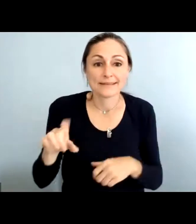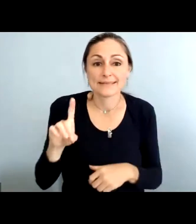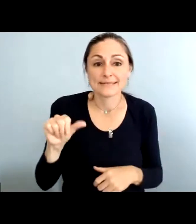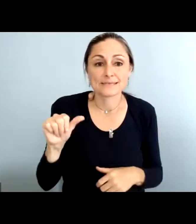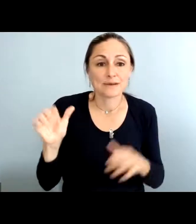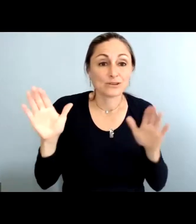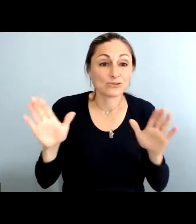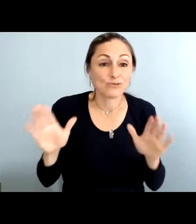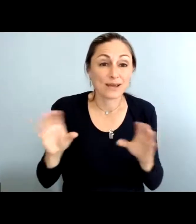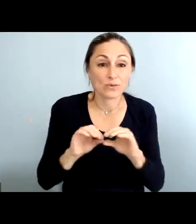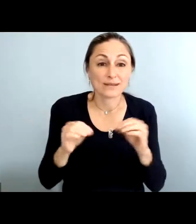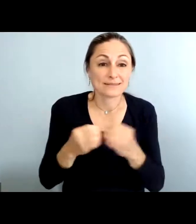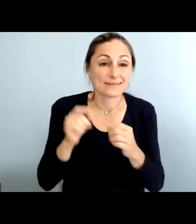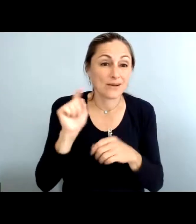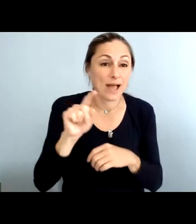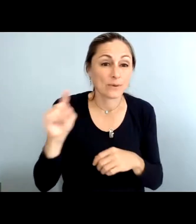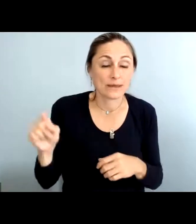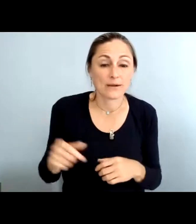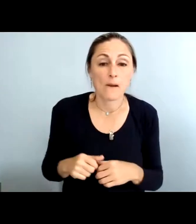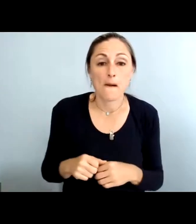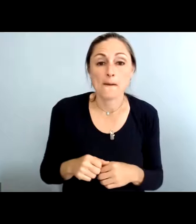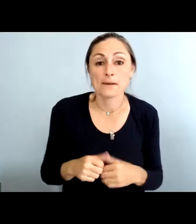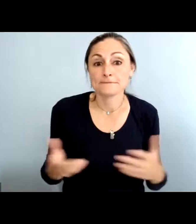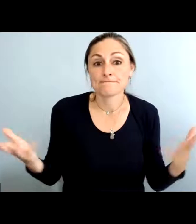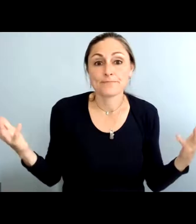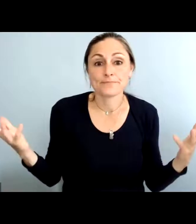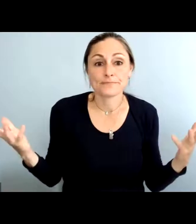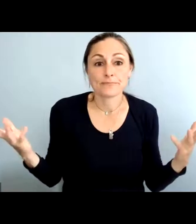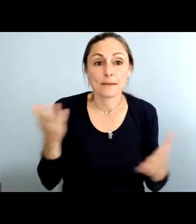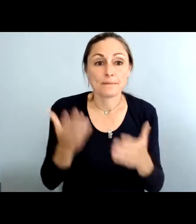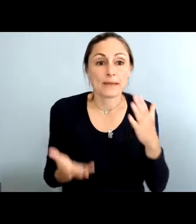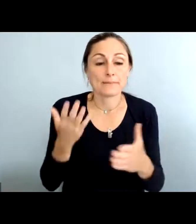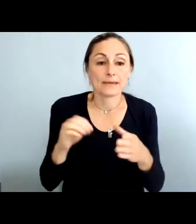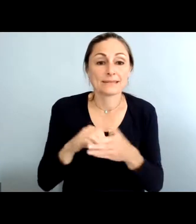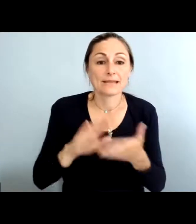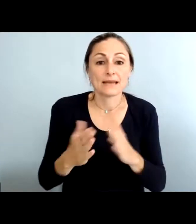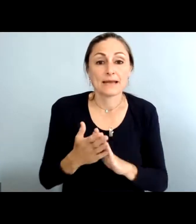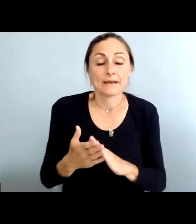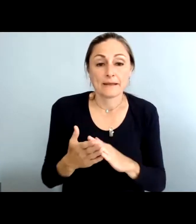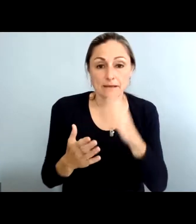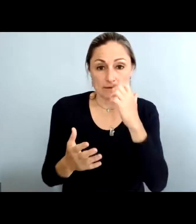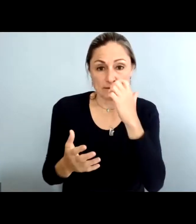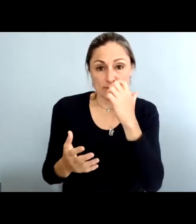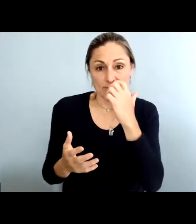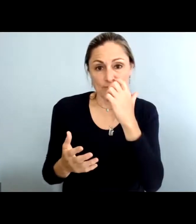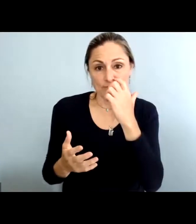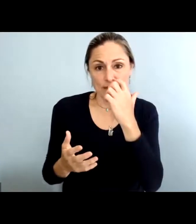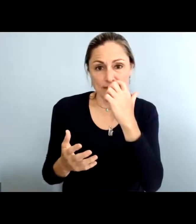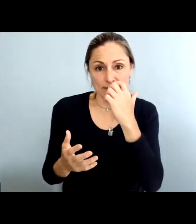great organizations that are out there. Maybe in a city hall. What a great way for people to